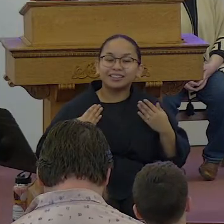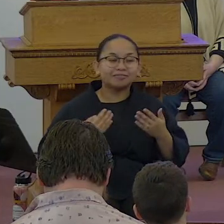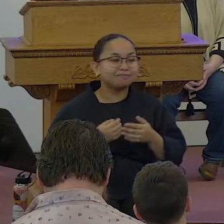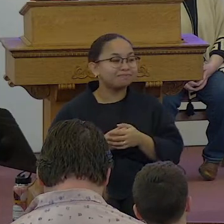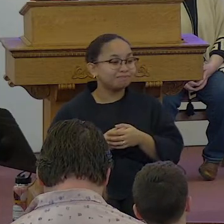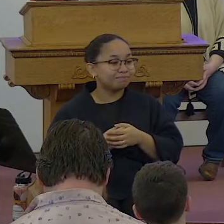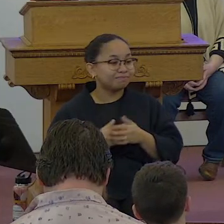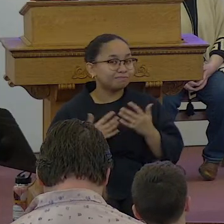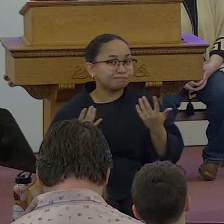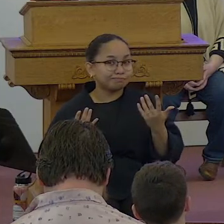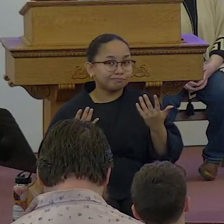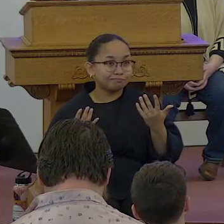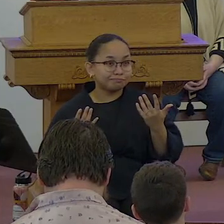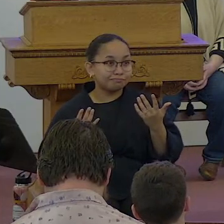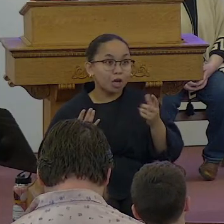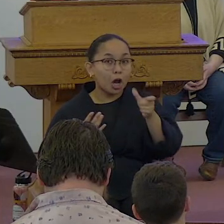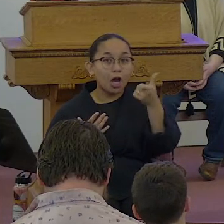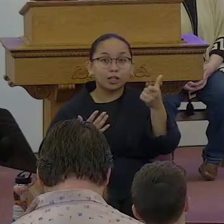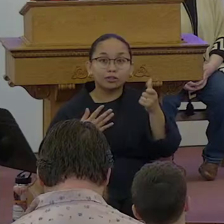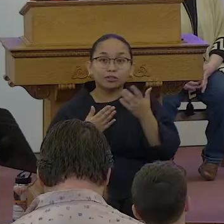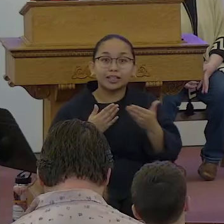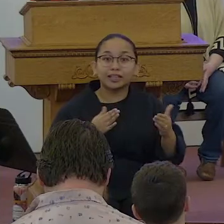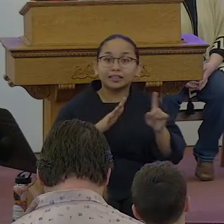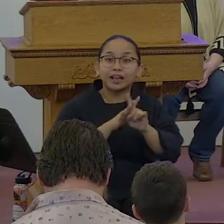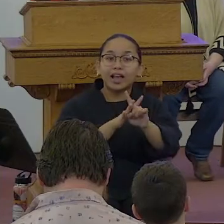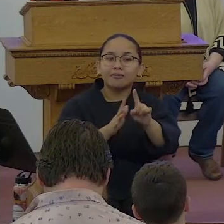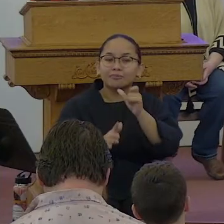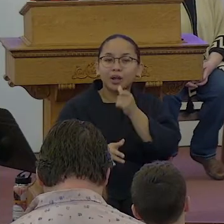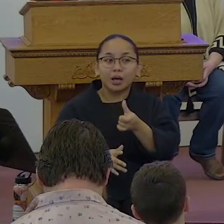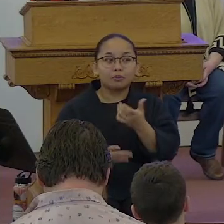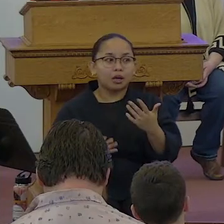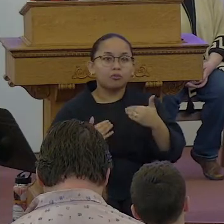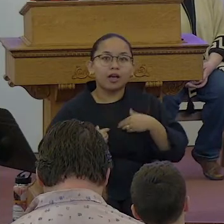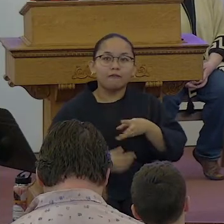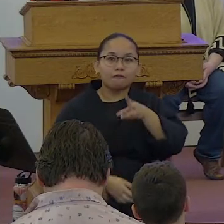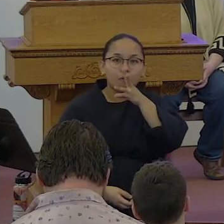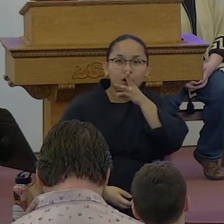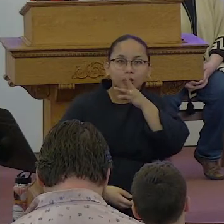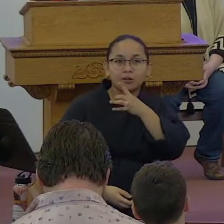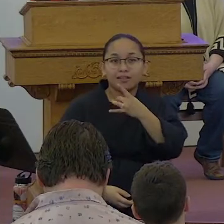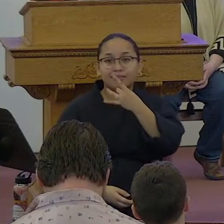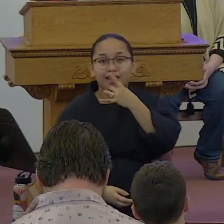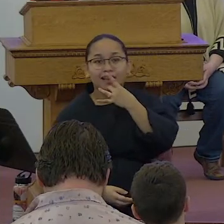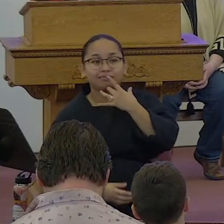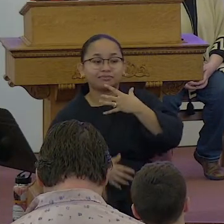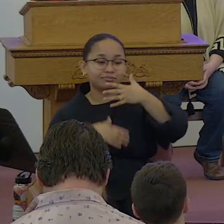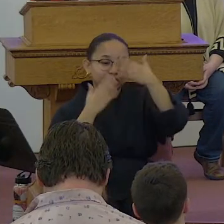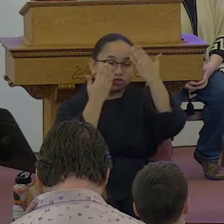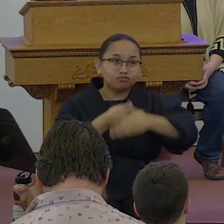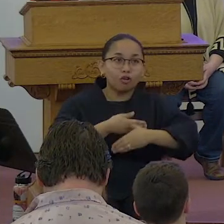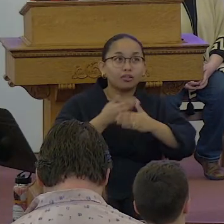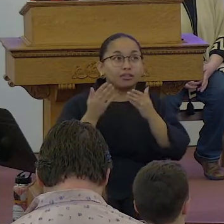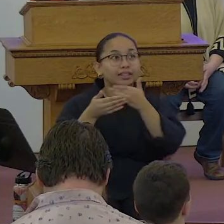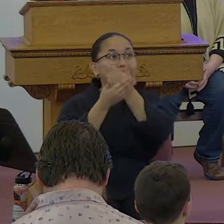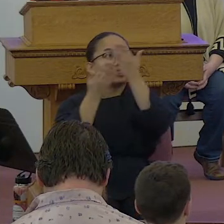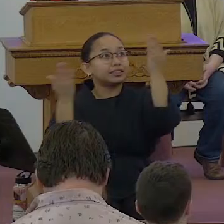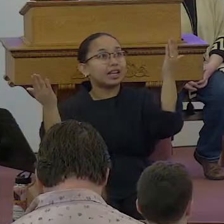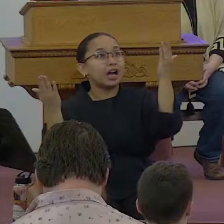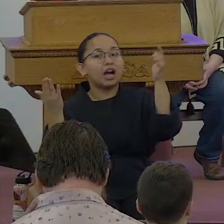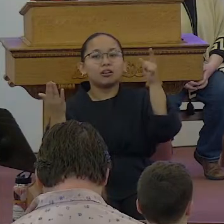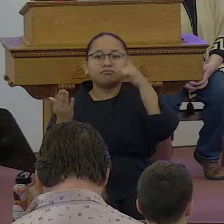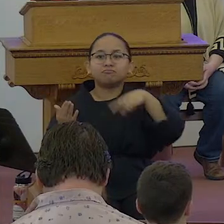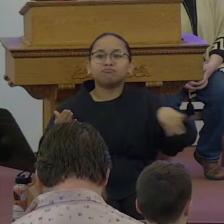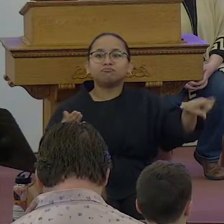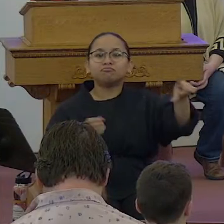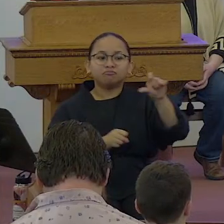Wasn't much else yet, but water and light and dark and sky, all doing what Big Mama wanted them to